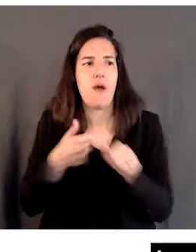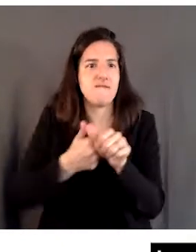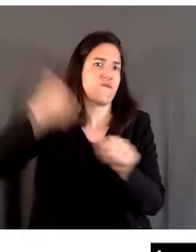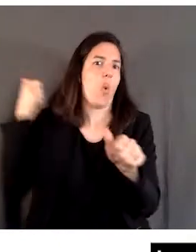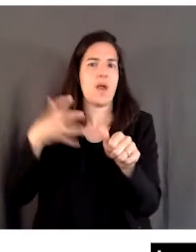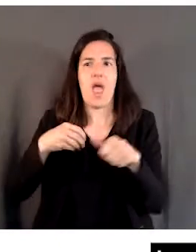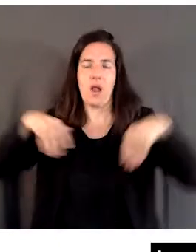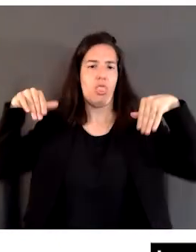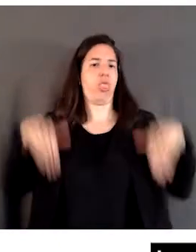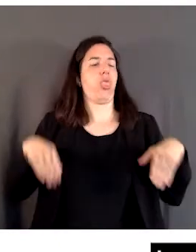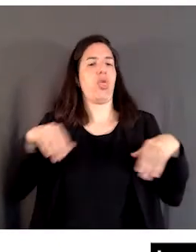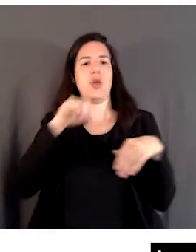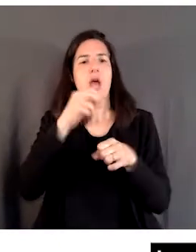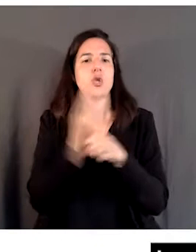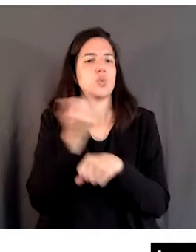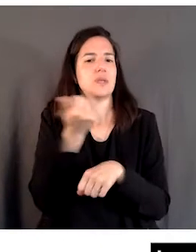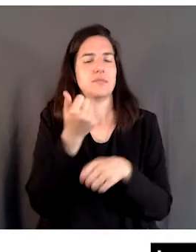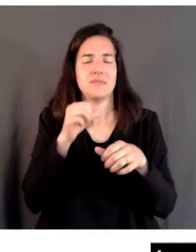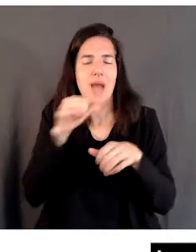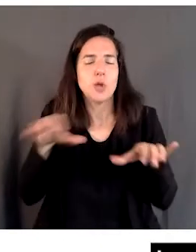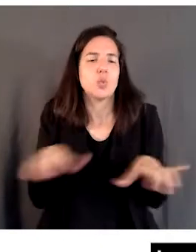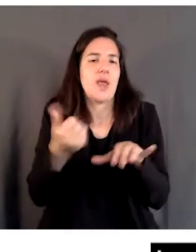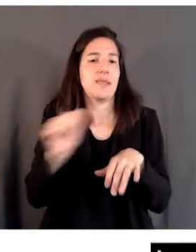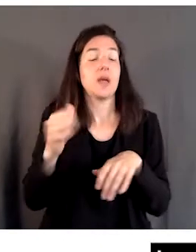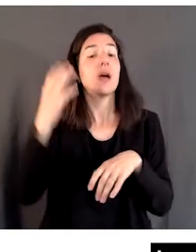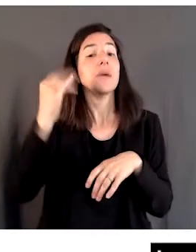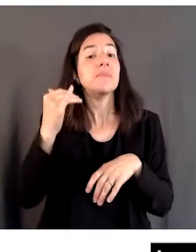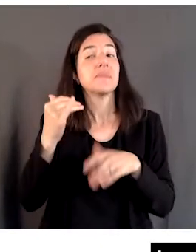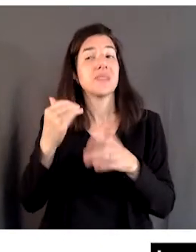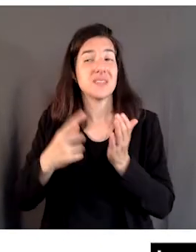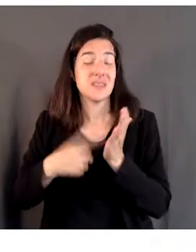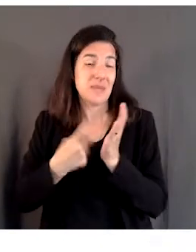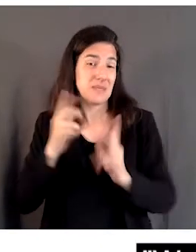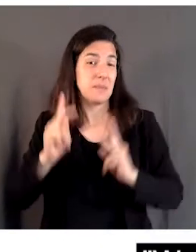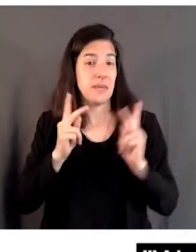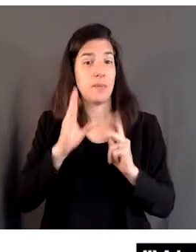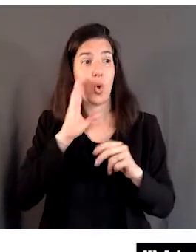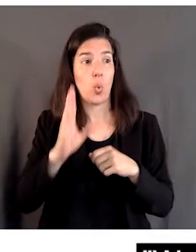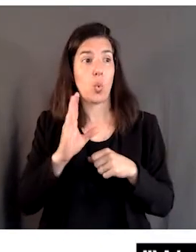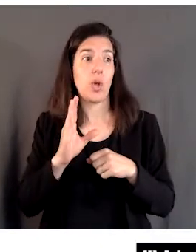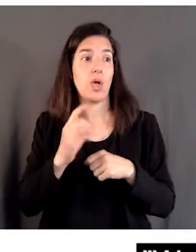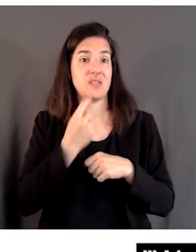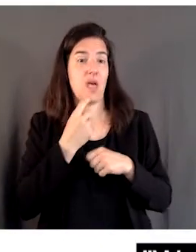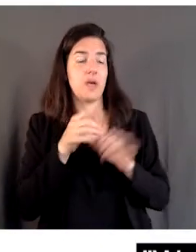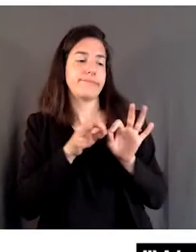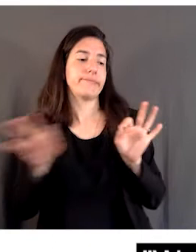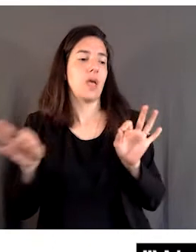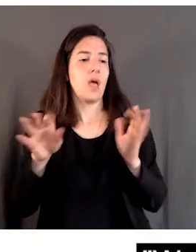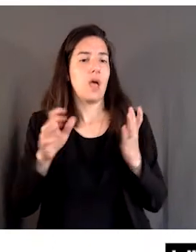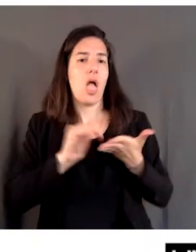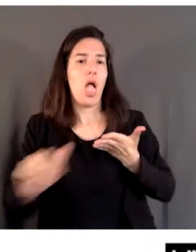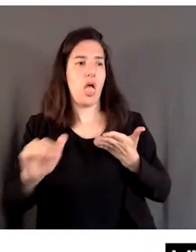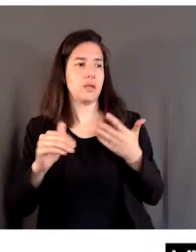is often used as the crutch to not act. Well, I want to ask, but I'm very scared